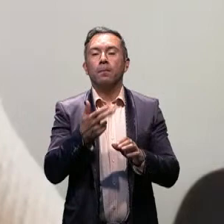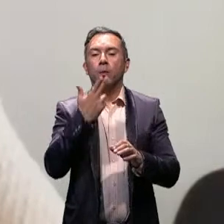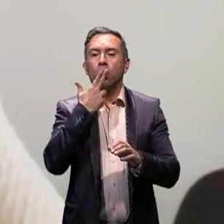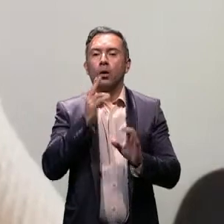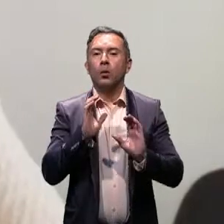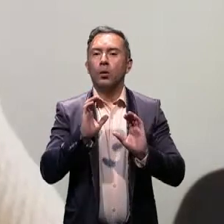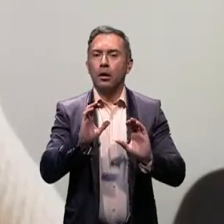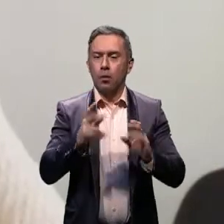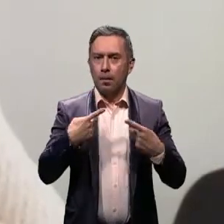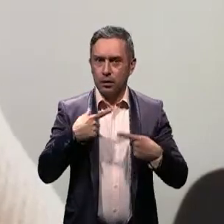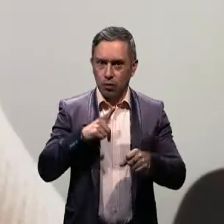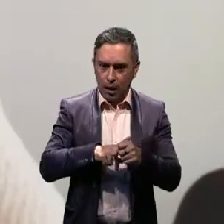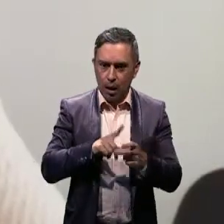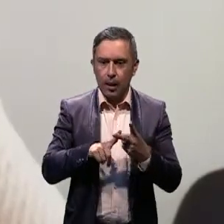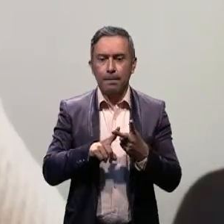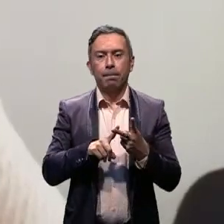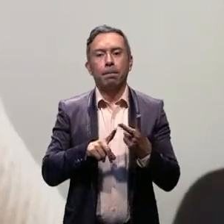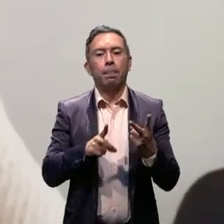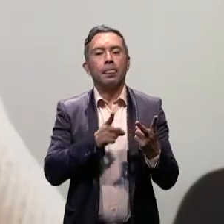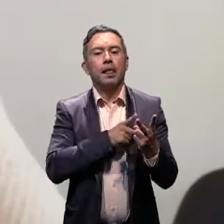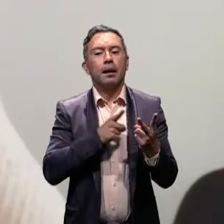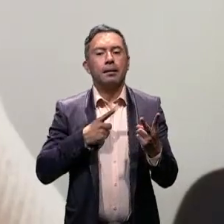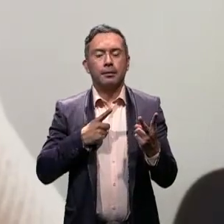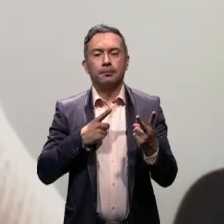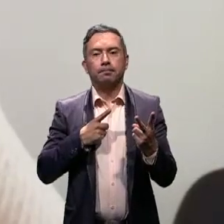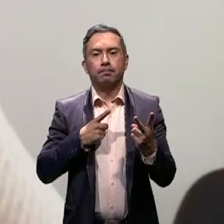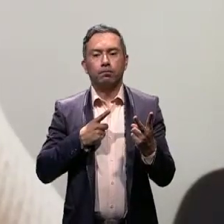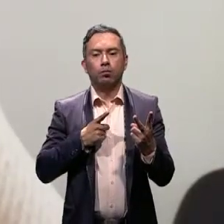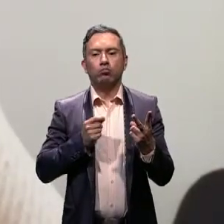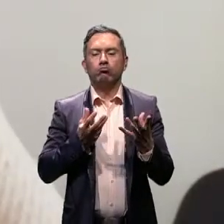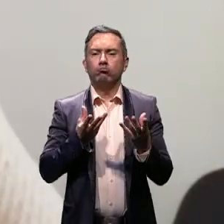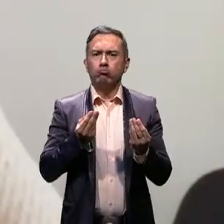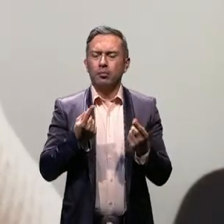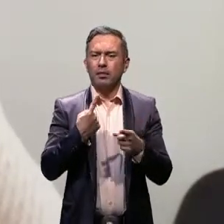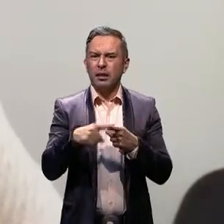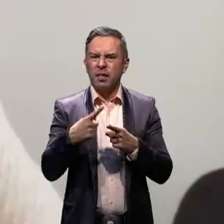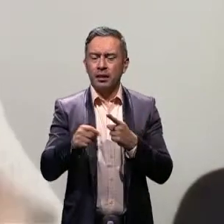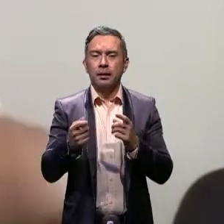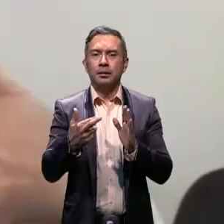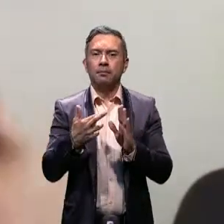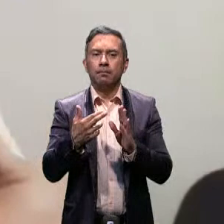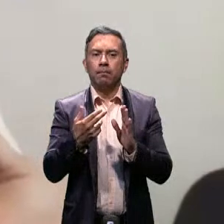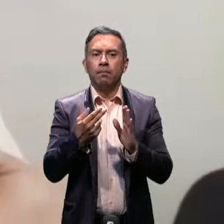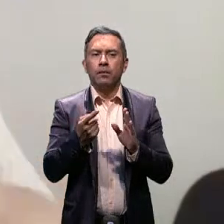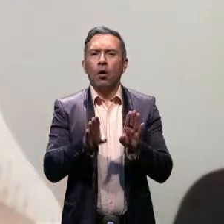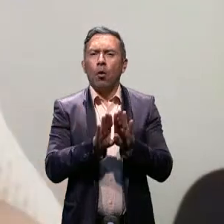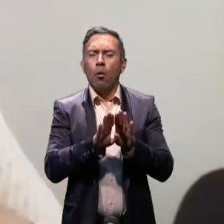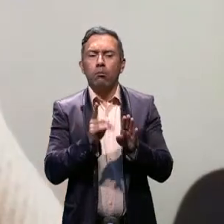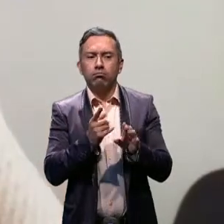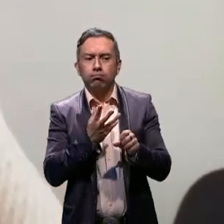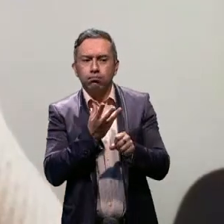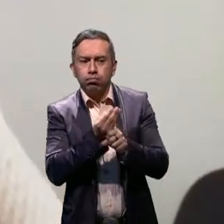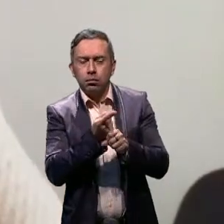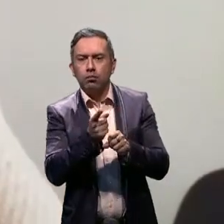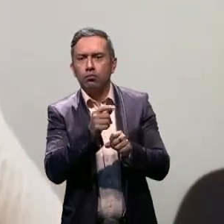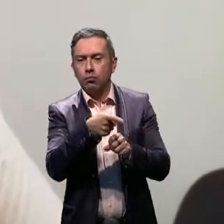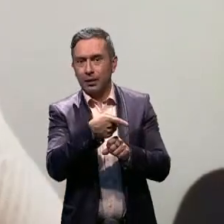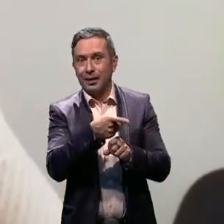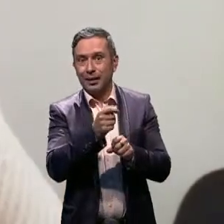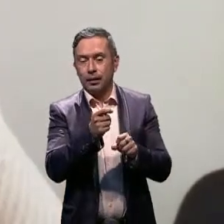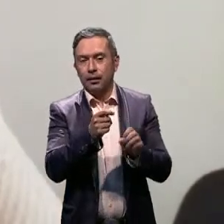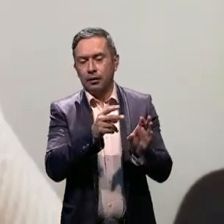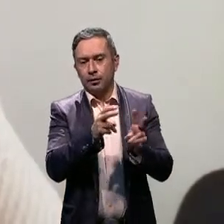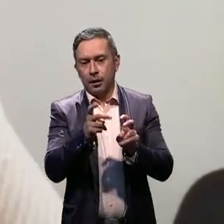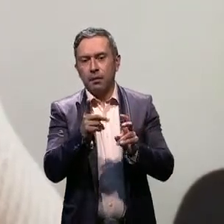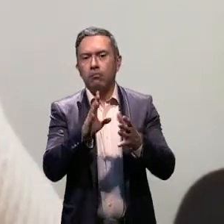because we have to be very careful with the personal information. We need to have very lots of